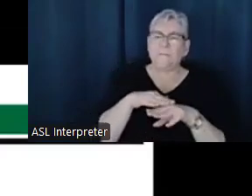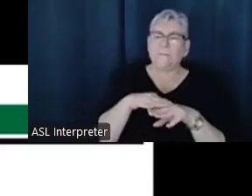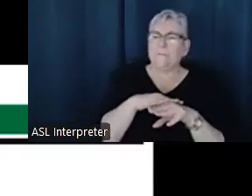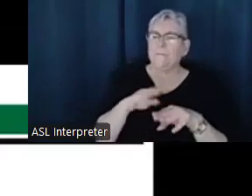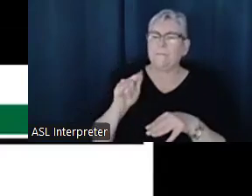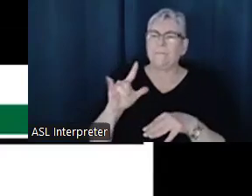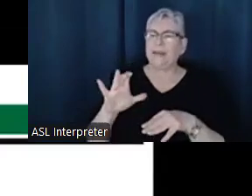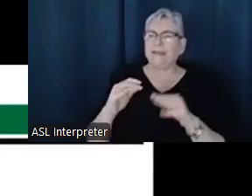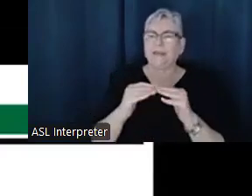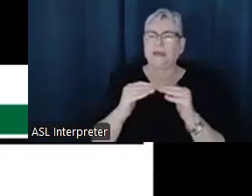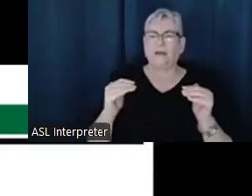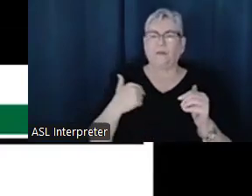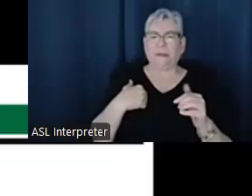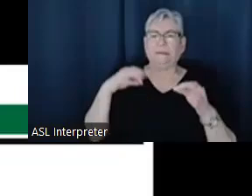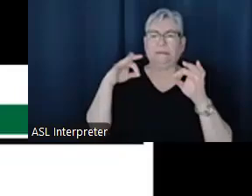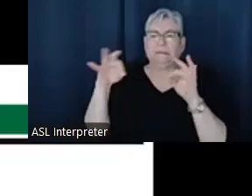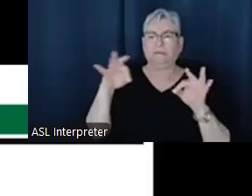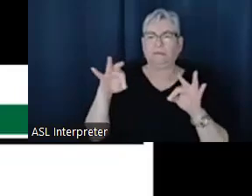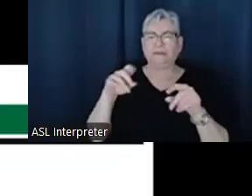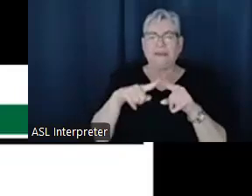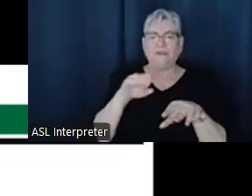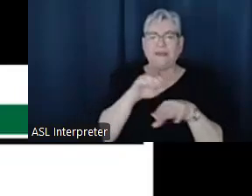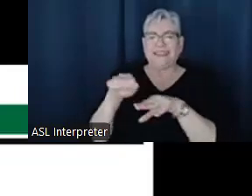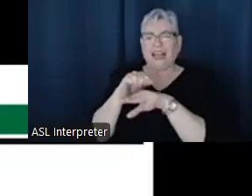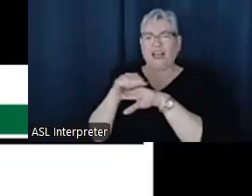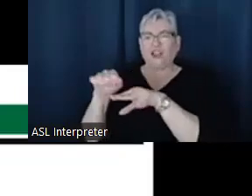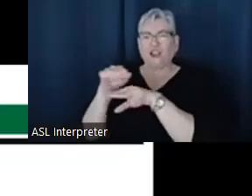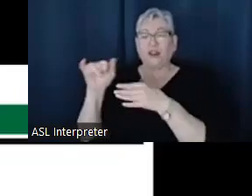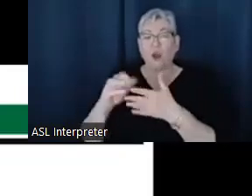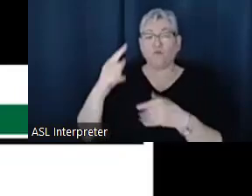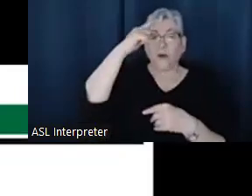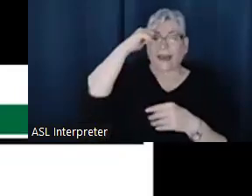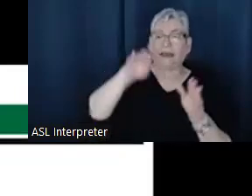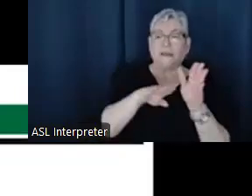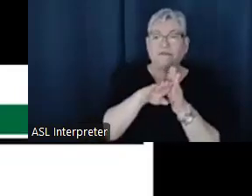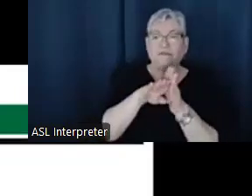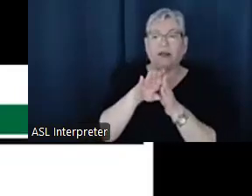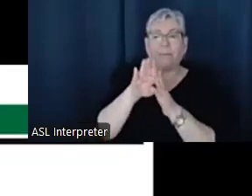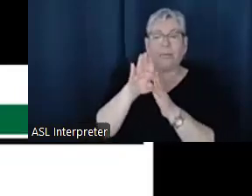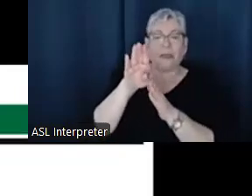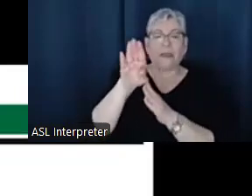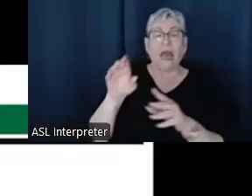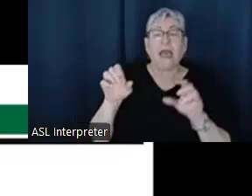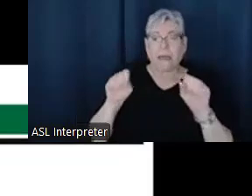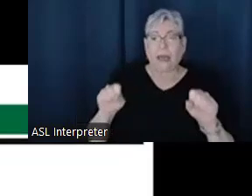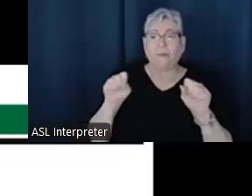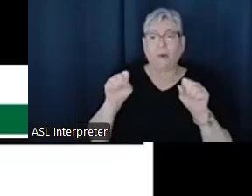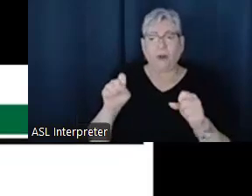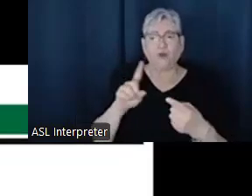through these different stages, and that means our brains are developed and capable of doing some different